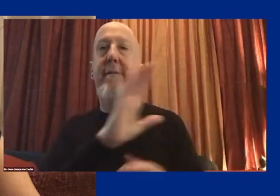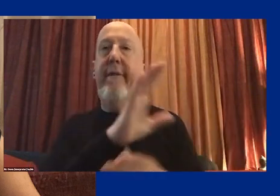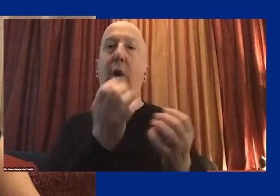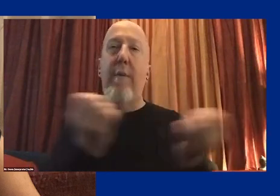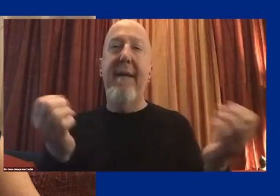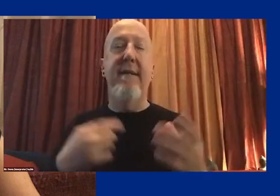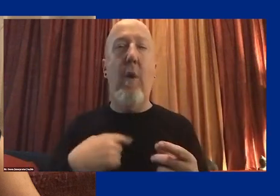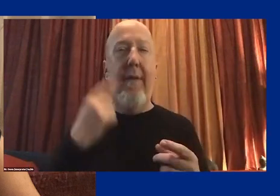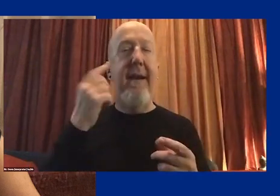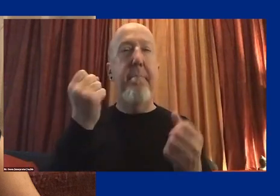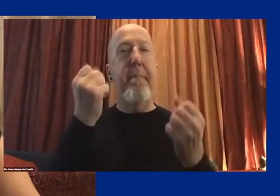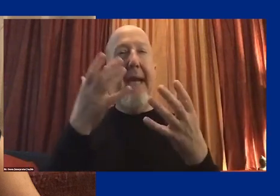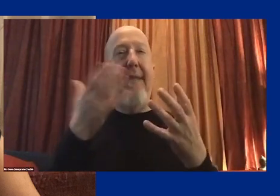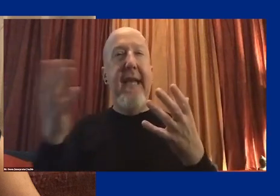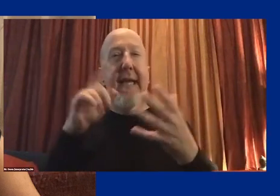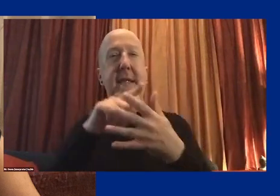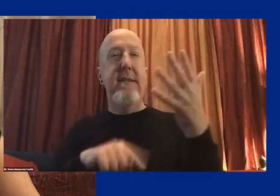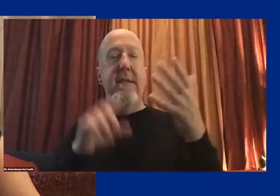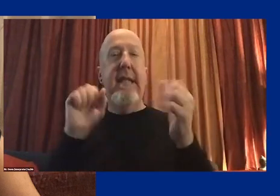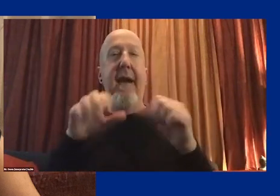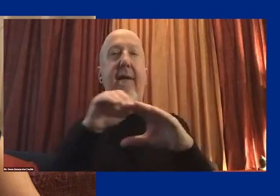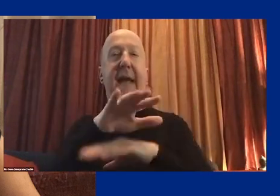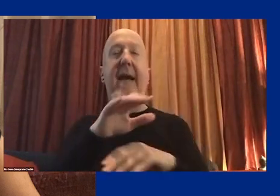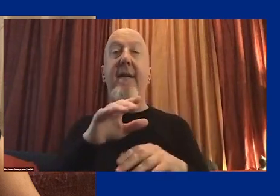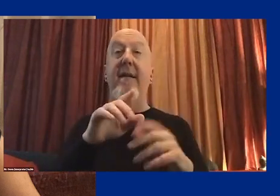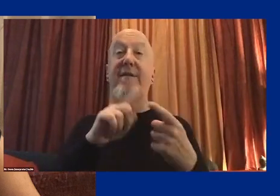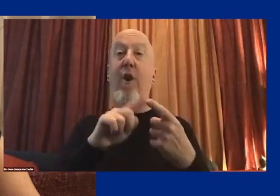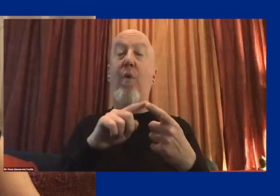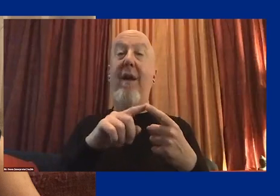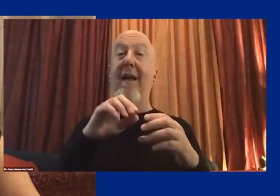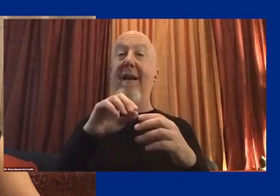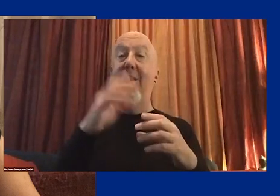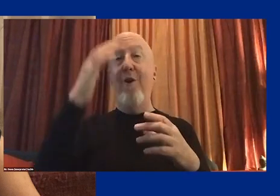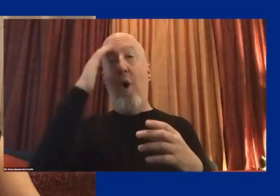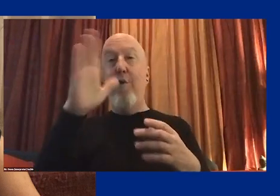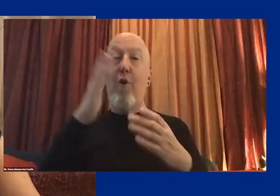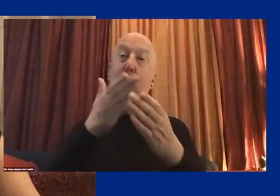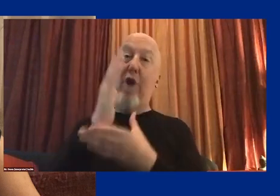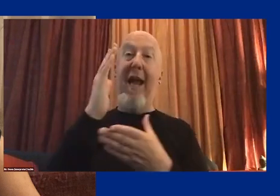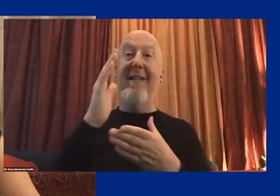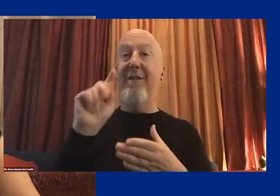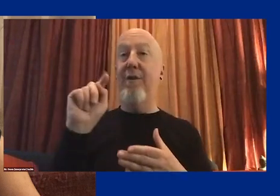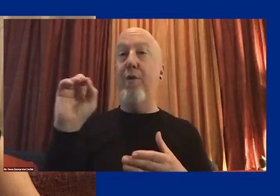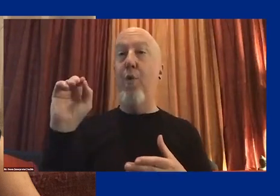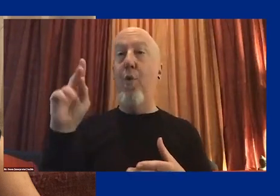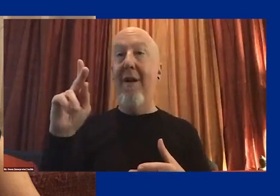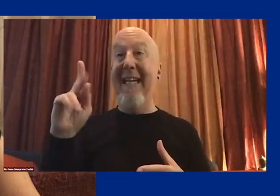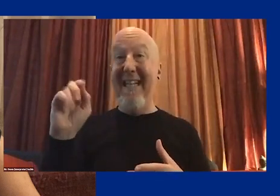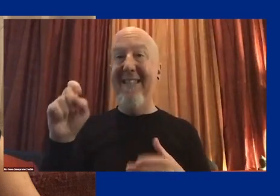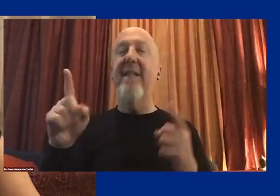of factors in the Know Your Rights toolkit. We talk about some of those different considerations.